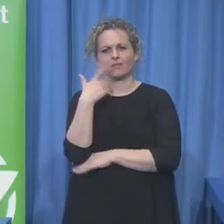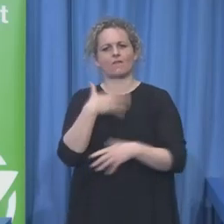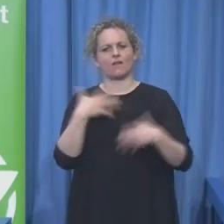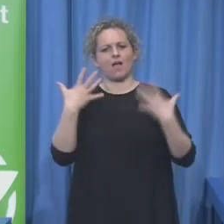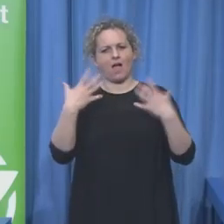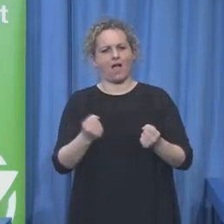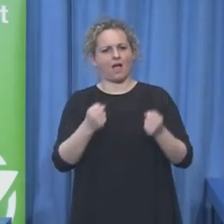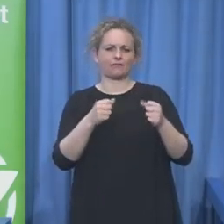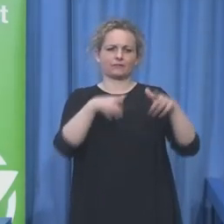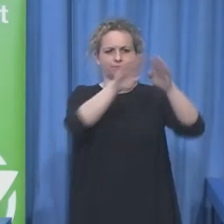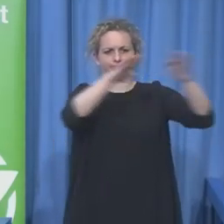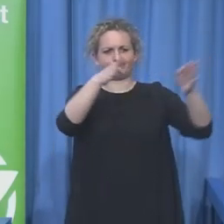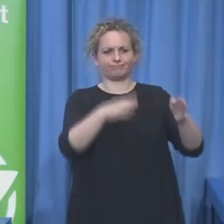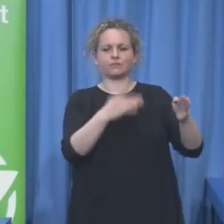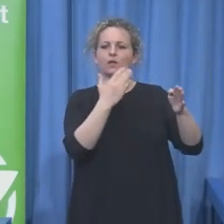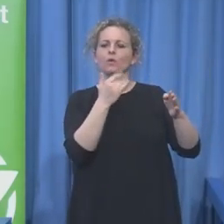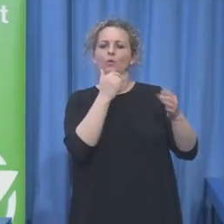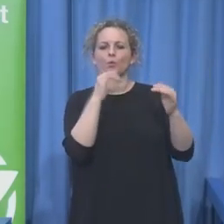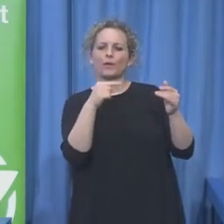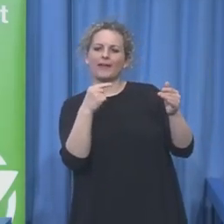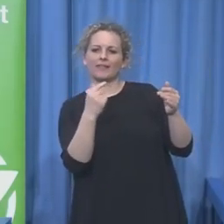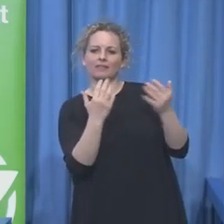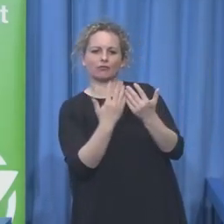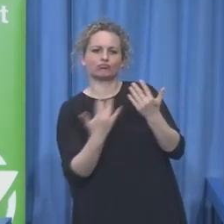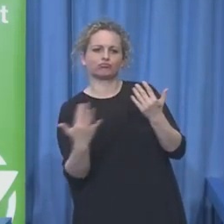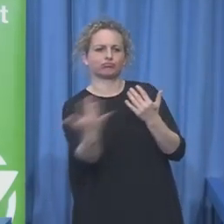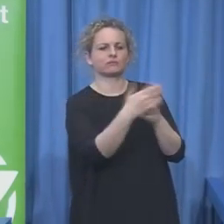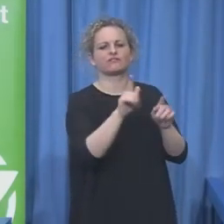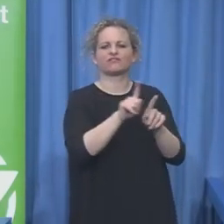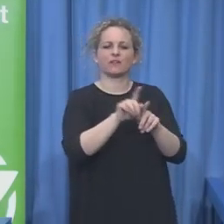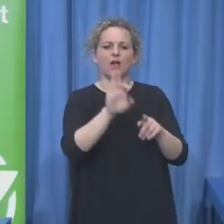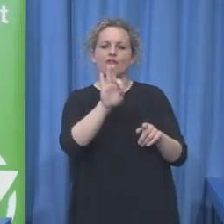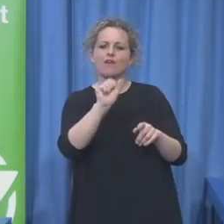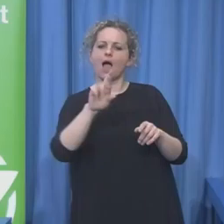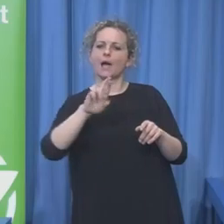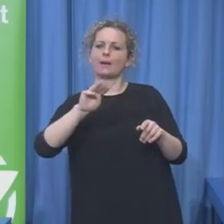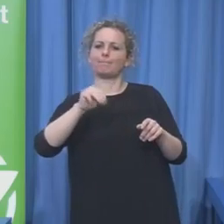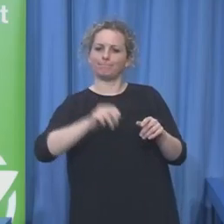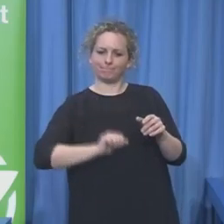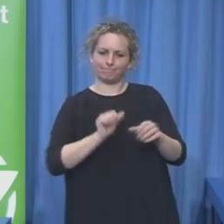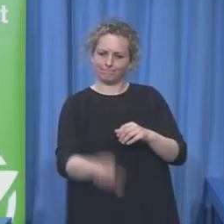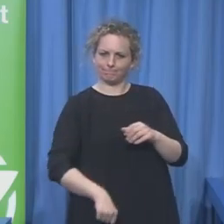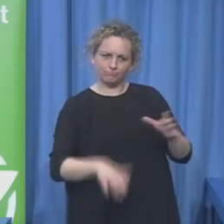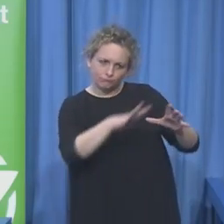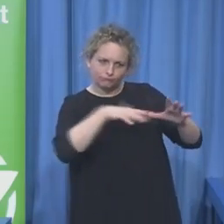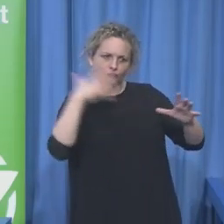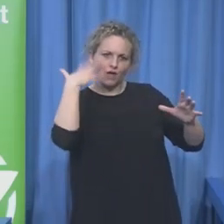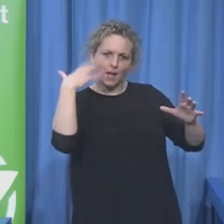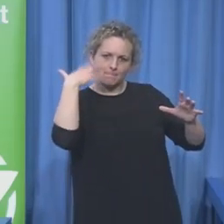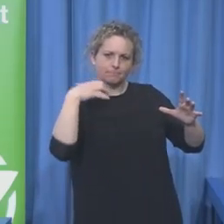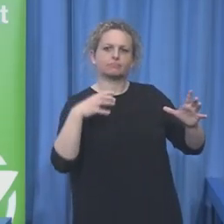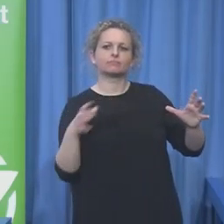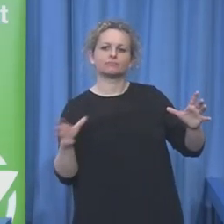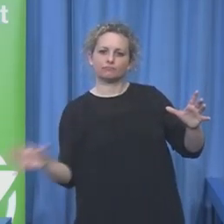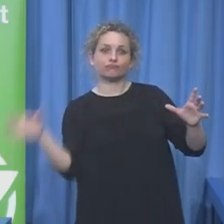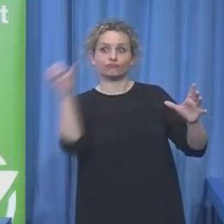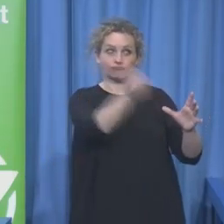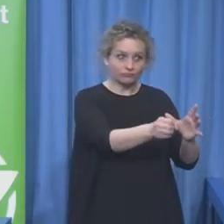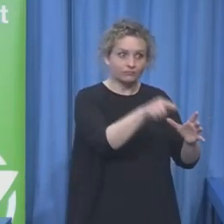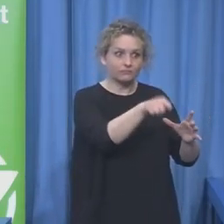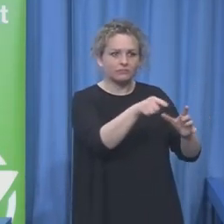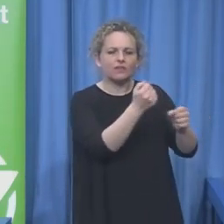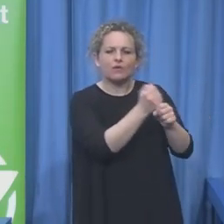they have high self-esteem, and they are included. And one last word, I